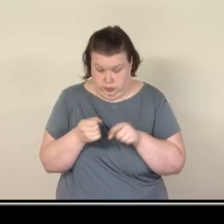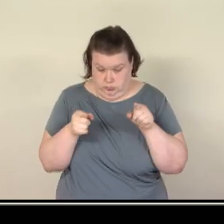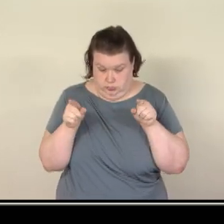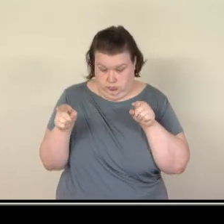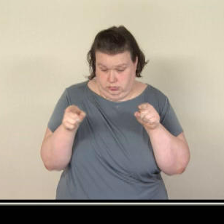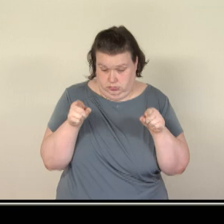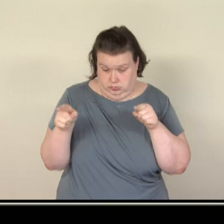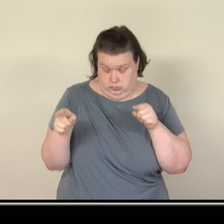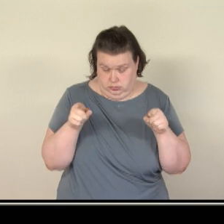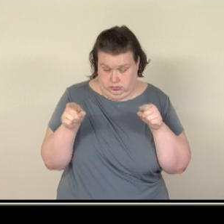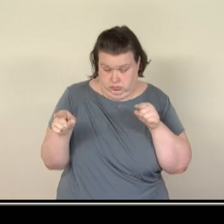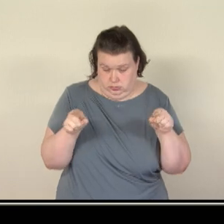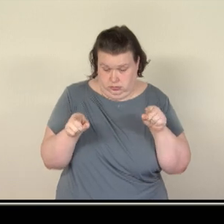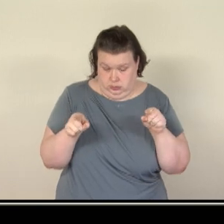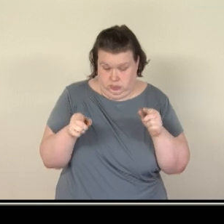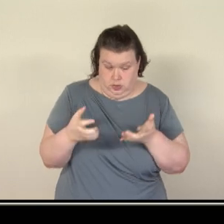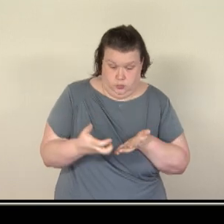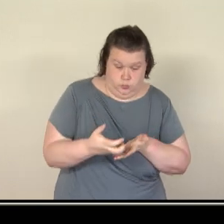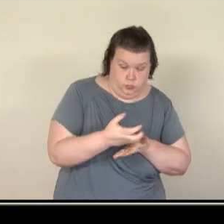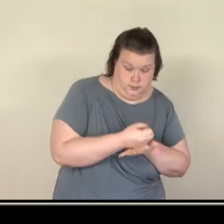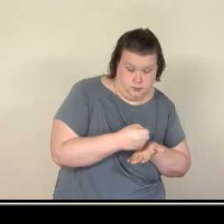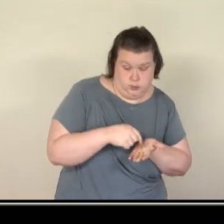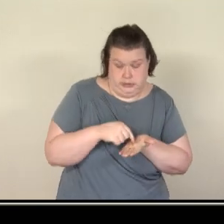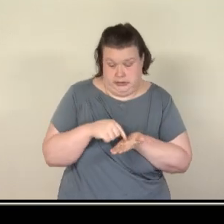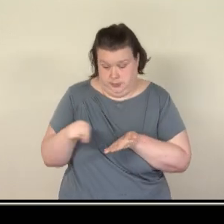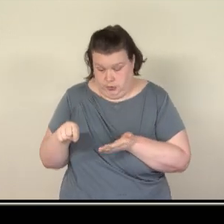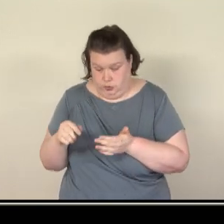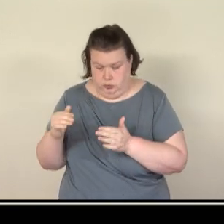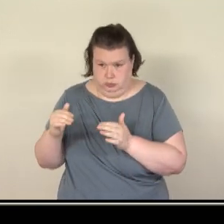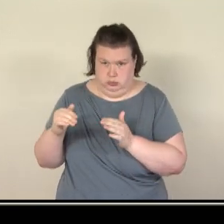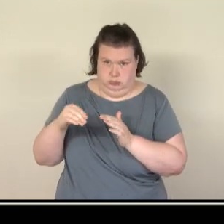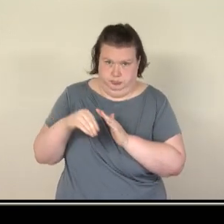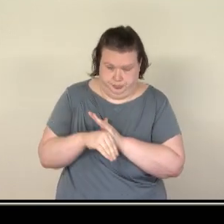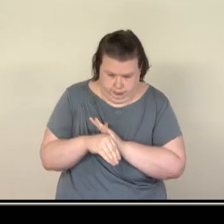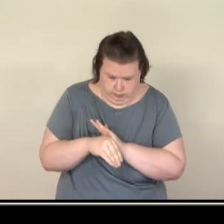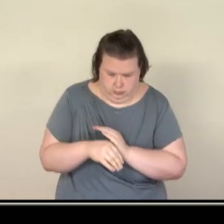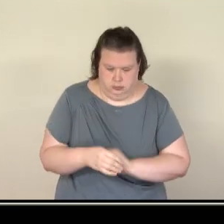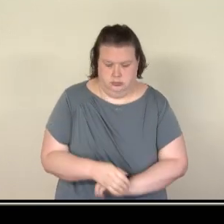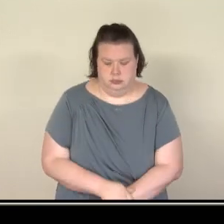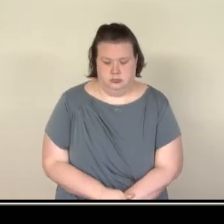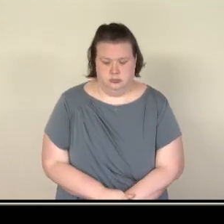and expenditures are way down from what they've been. And